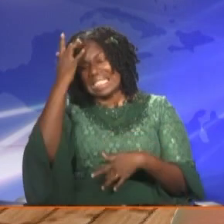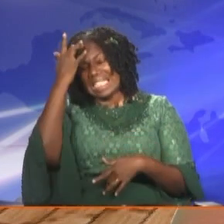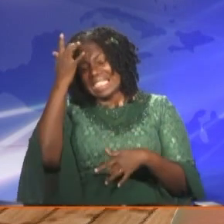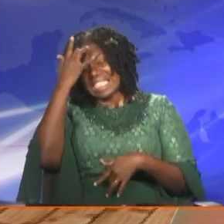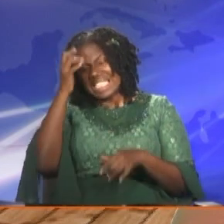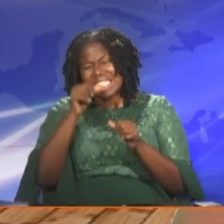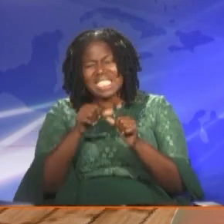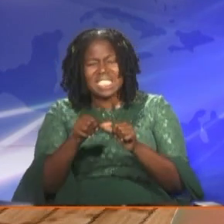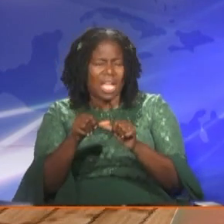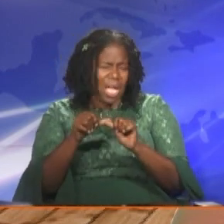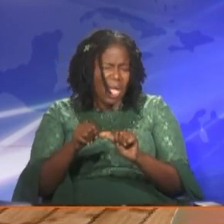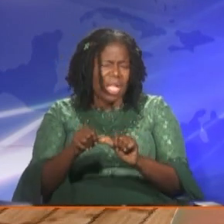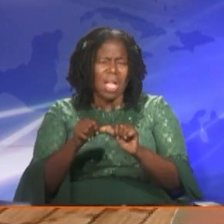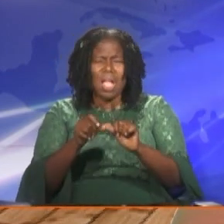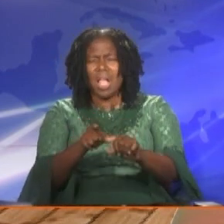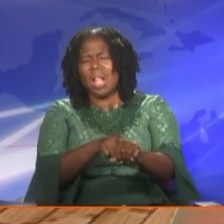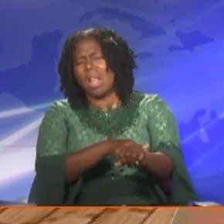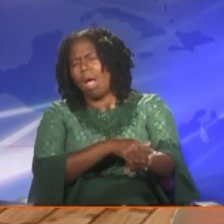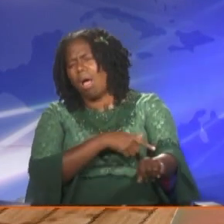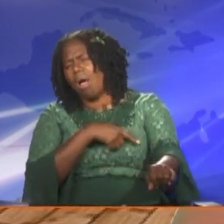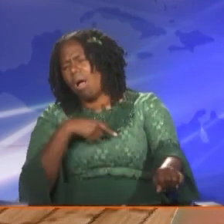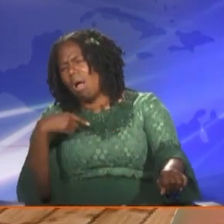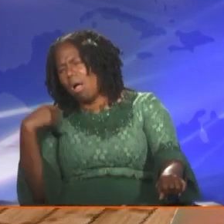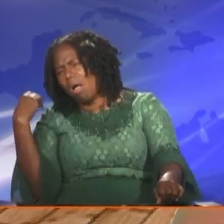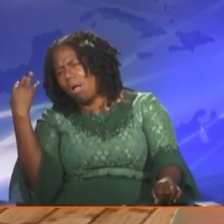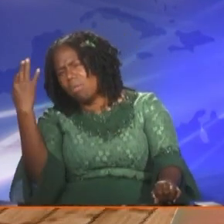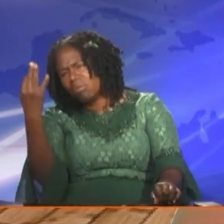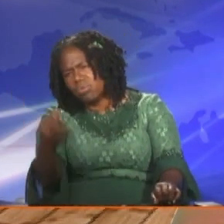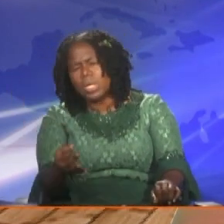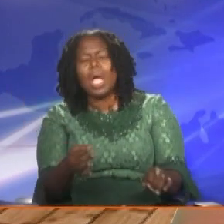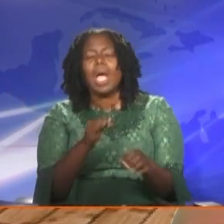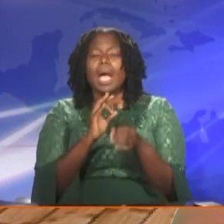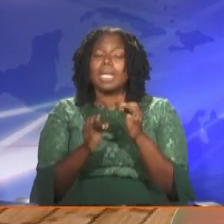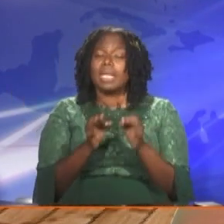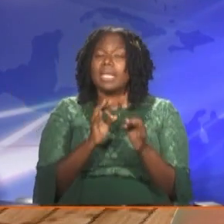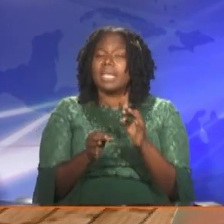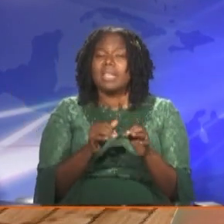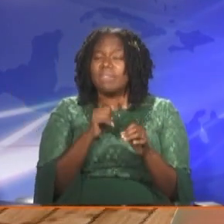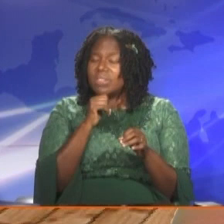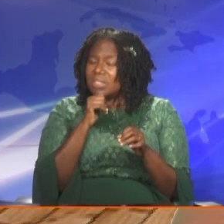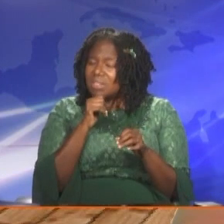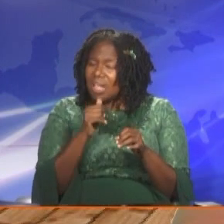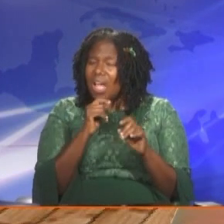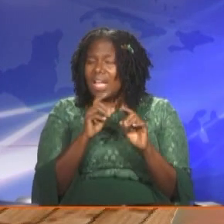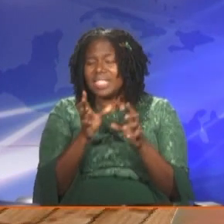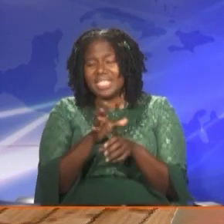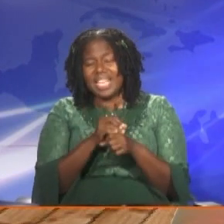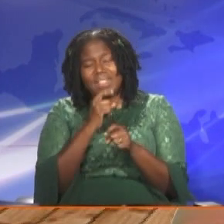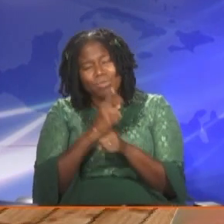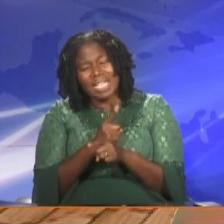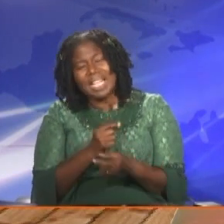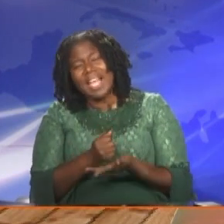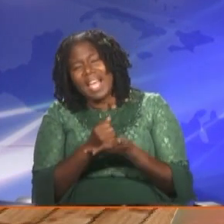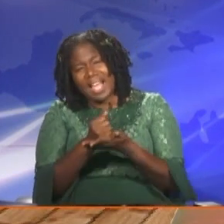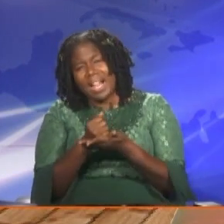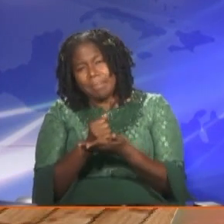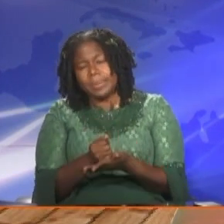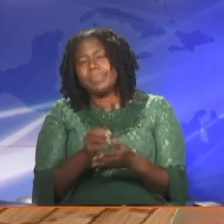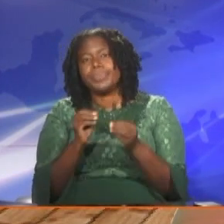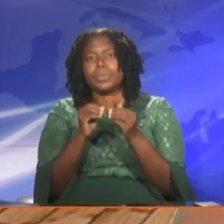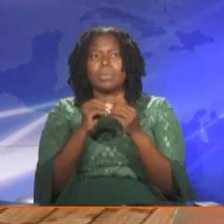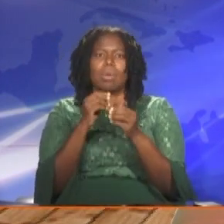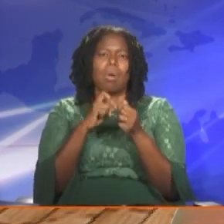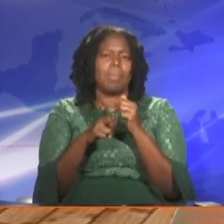disability, or poverty and long-term illness, and that is not addressed, then you have further consequences. And